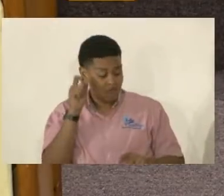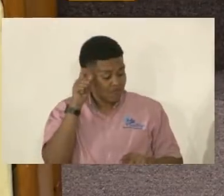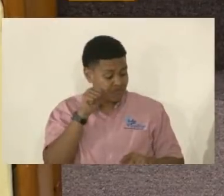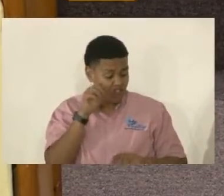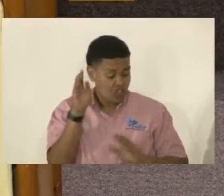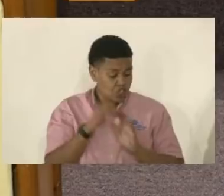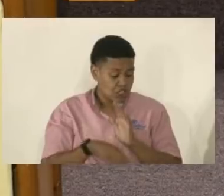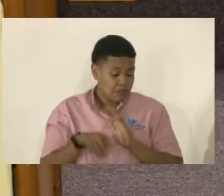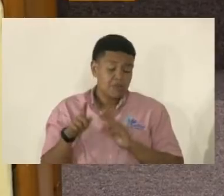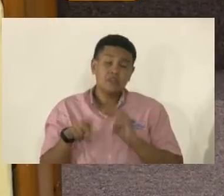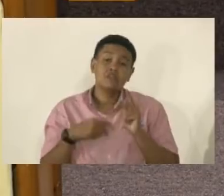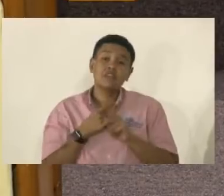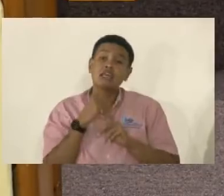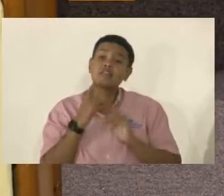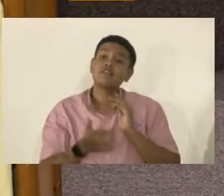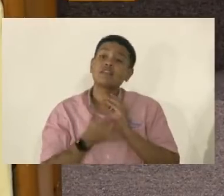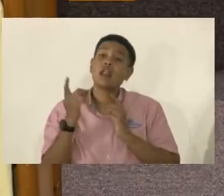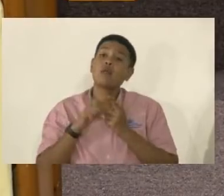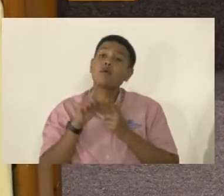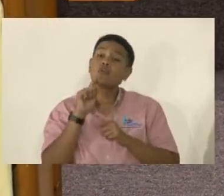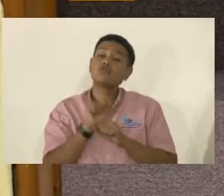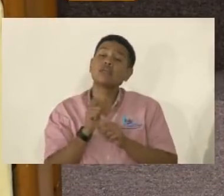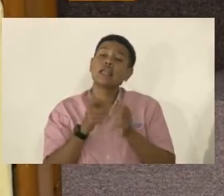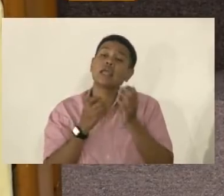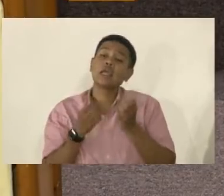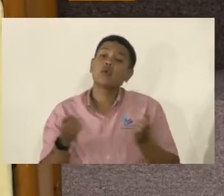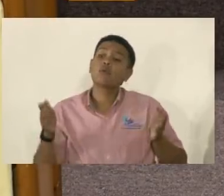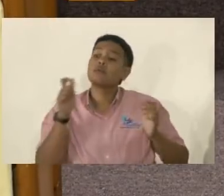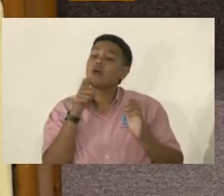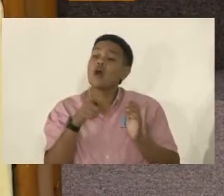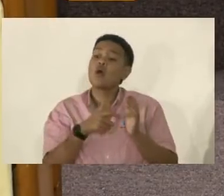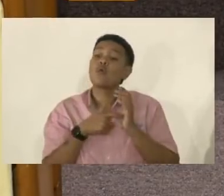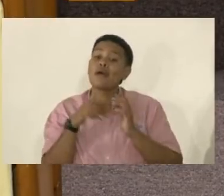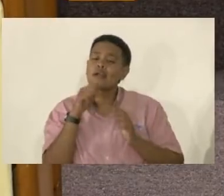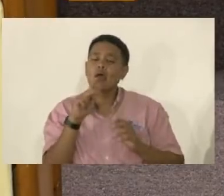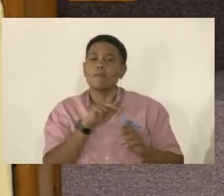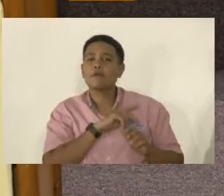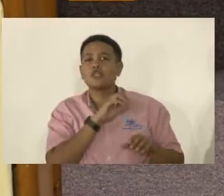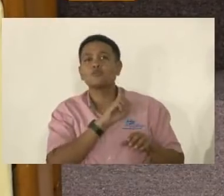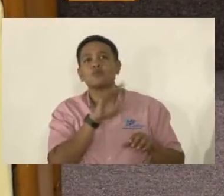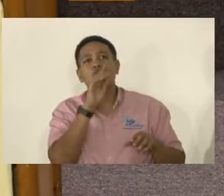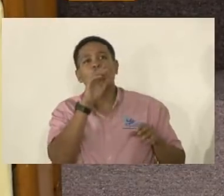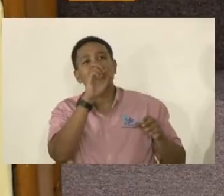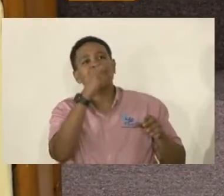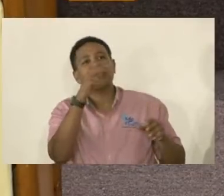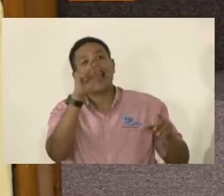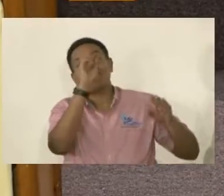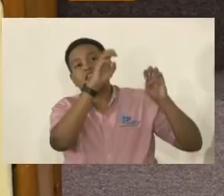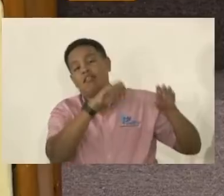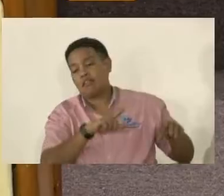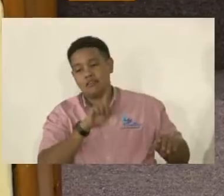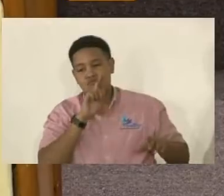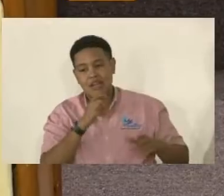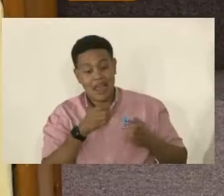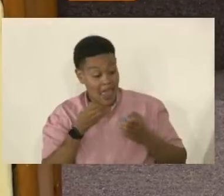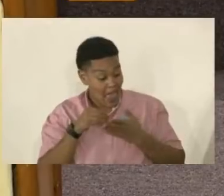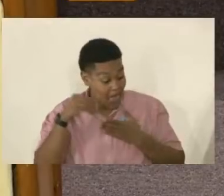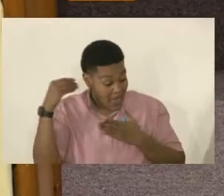The sorts of technology and equipment that you require is not purchasable on a shelf. It is very expensive.